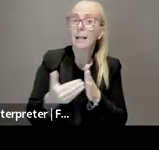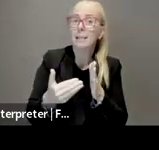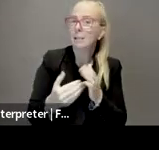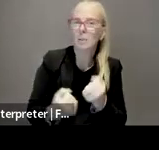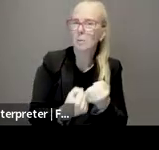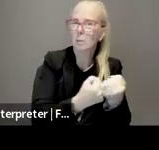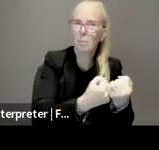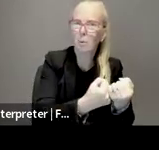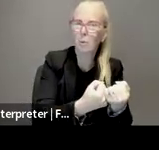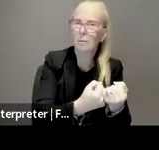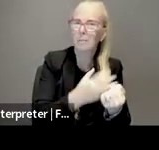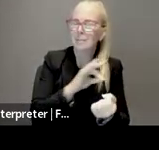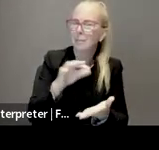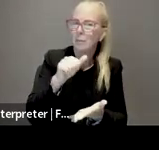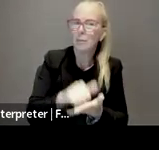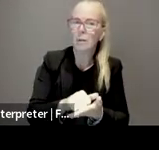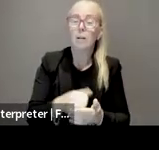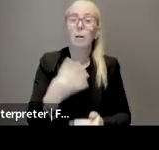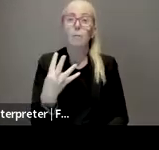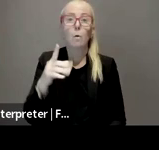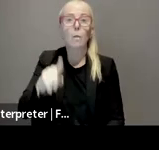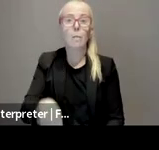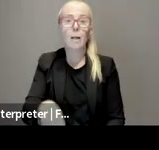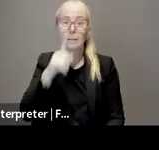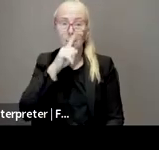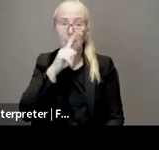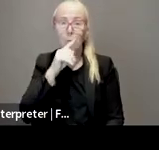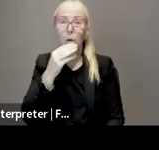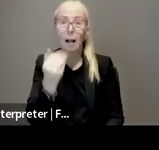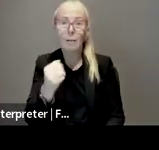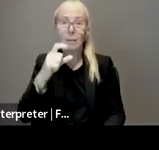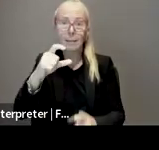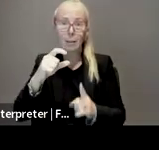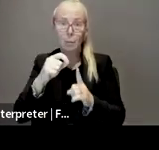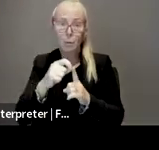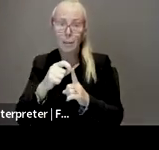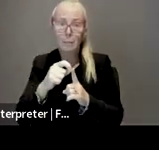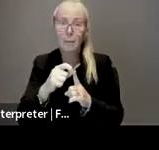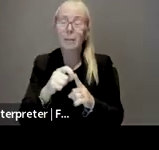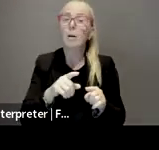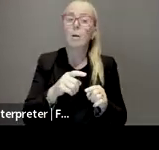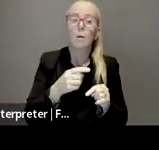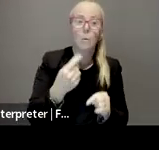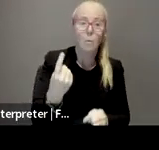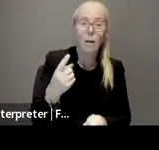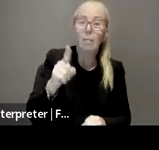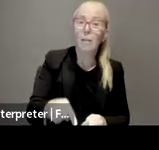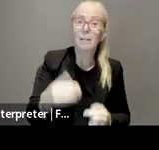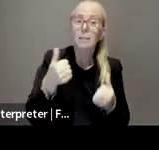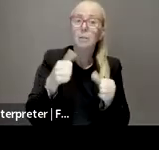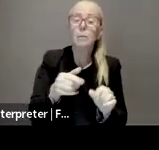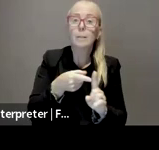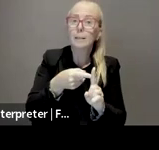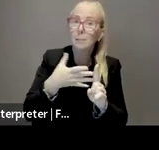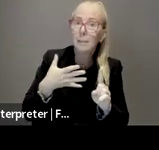palsy, 1,000 use a wheelchair with postural supports to help them sit upright and even allow better breathing. We designed the